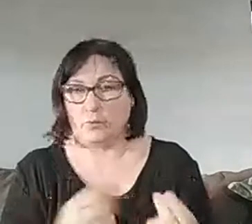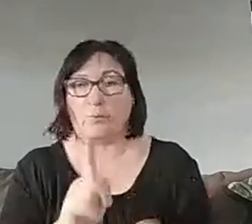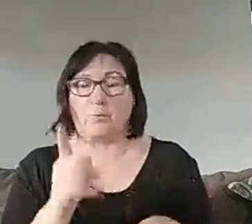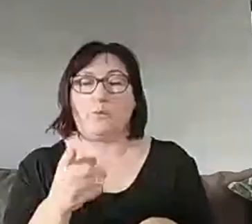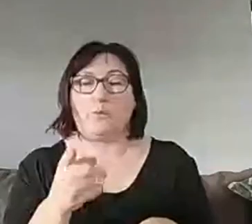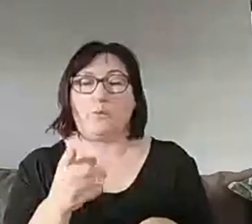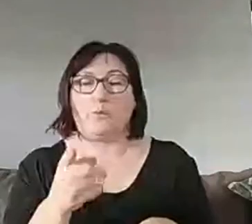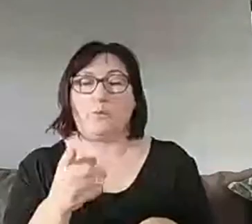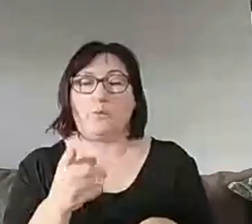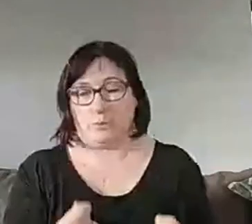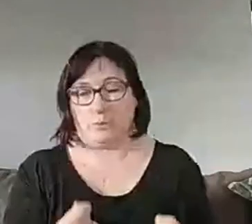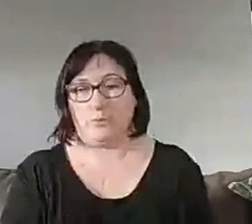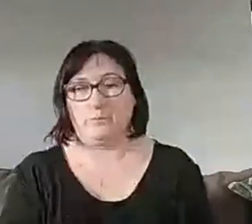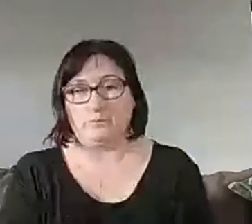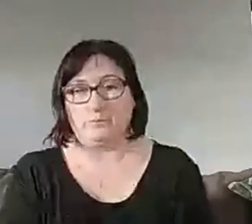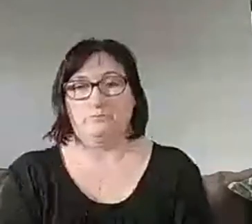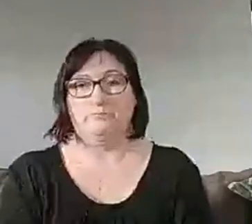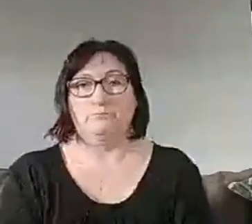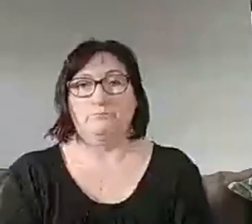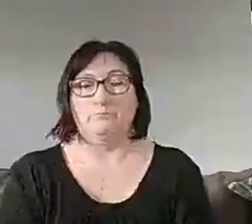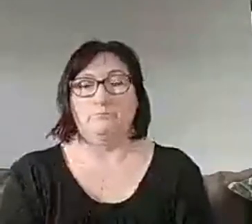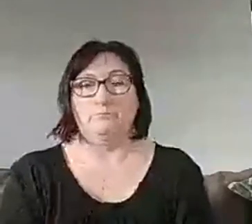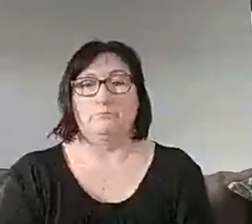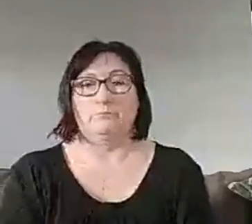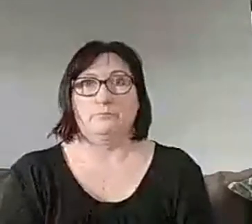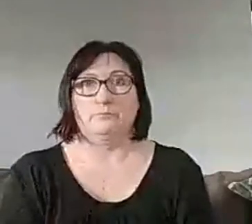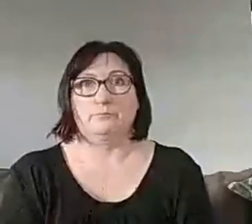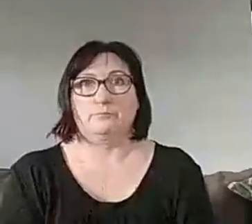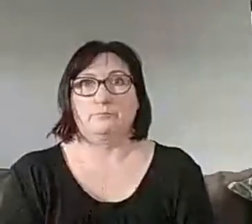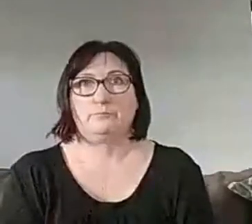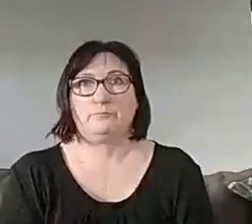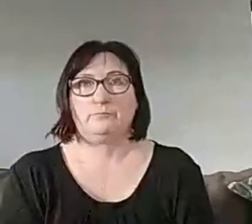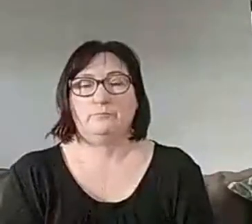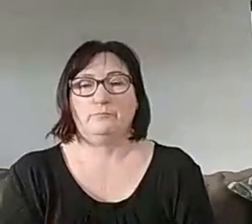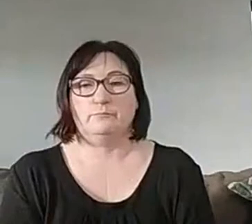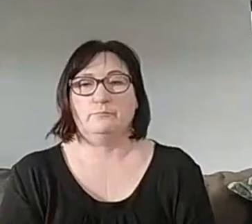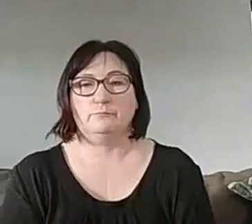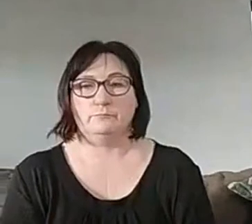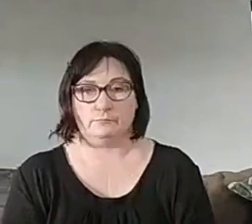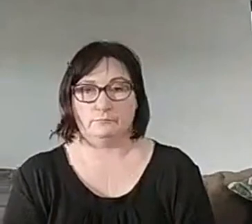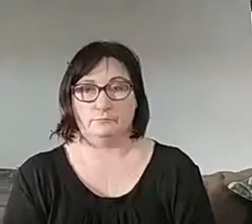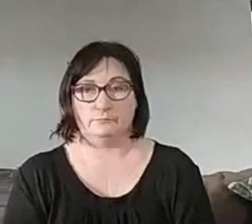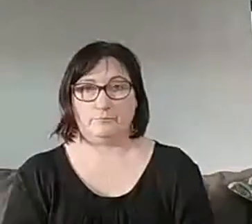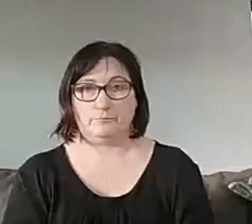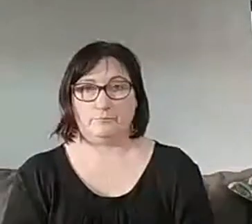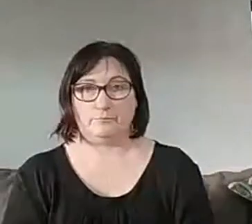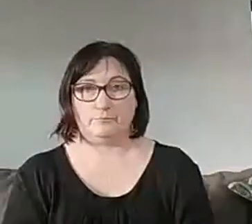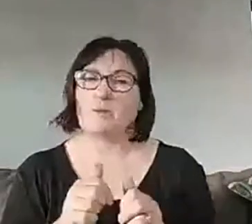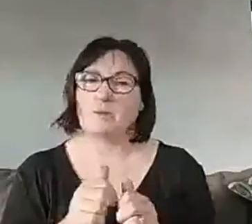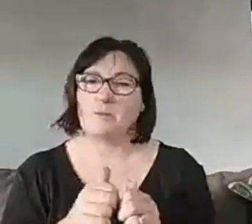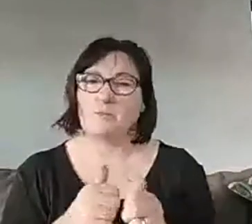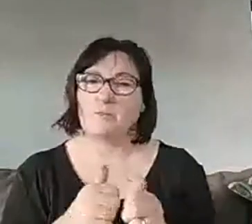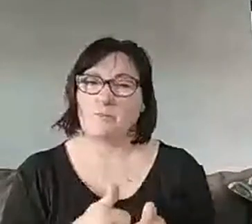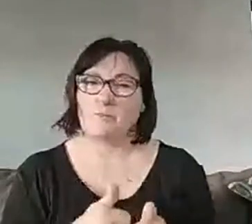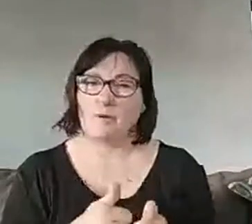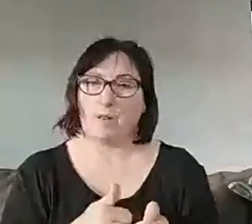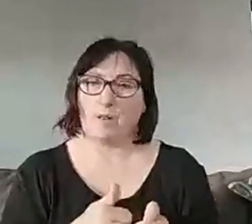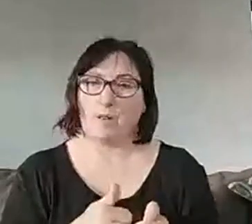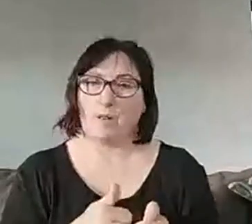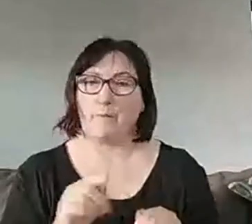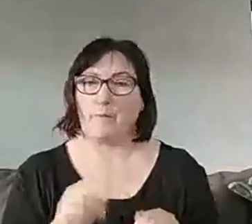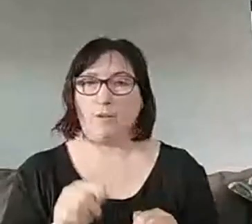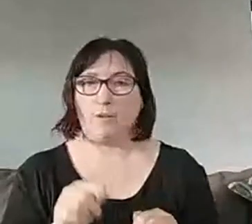it. Thank you, Program Director. Thank you, Gene. And follow up on that one. You're not all of us is tech